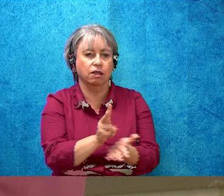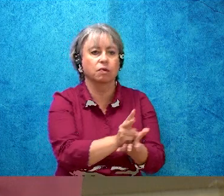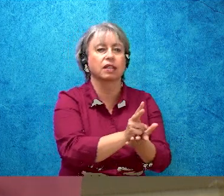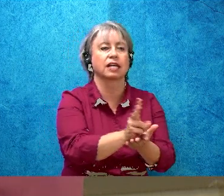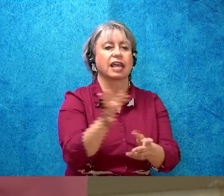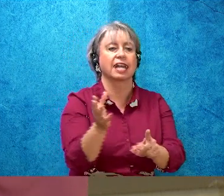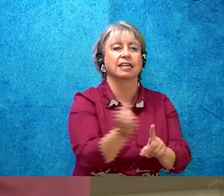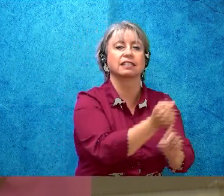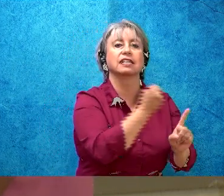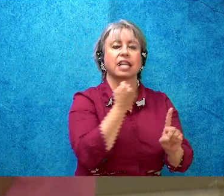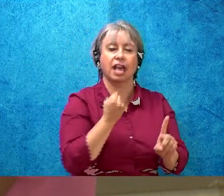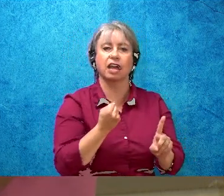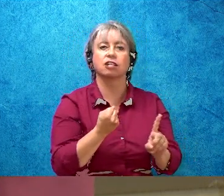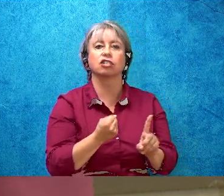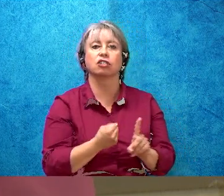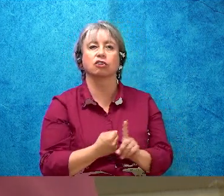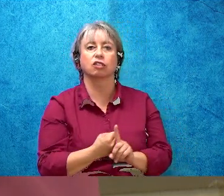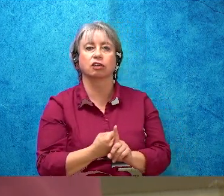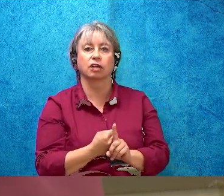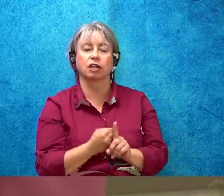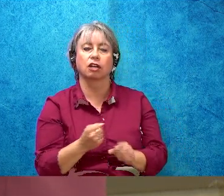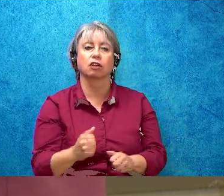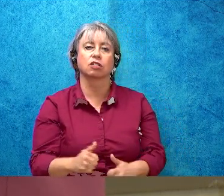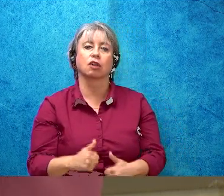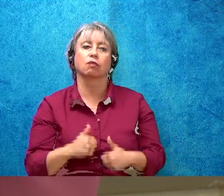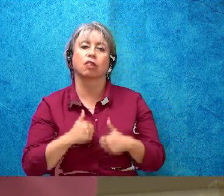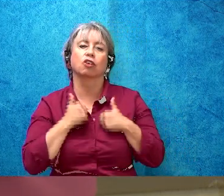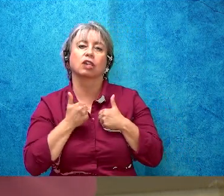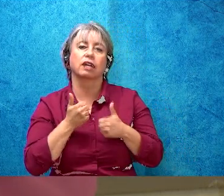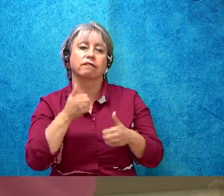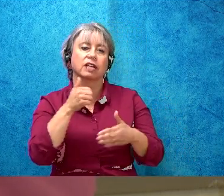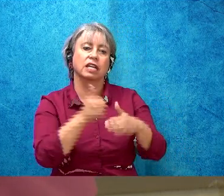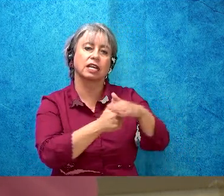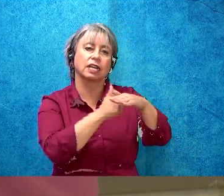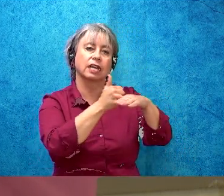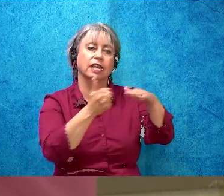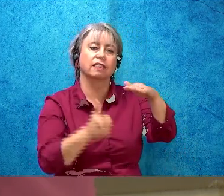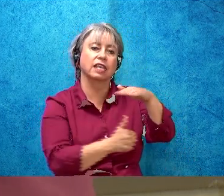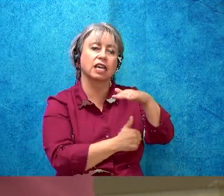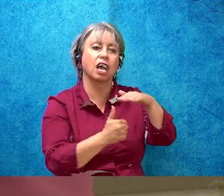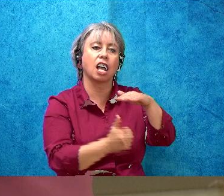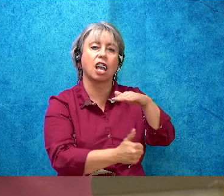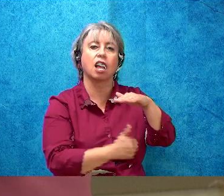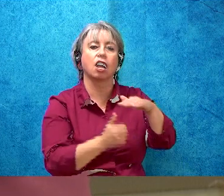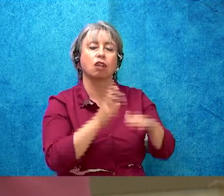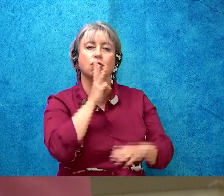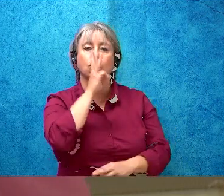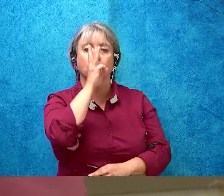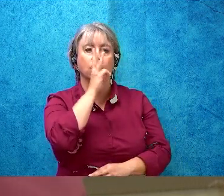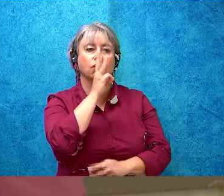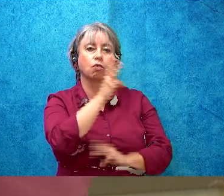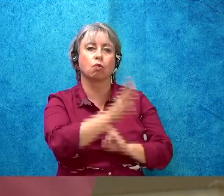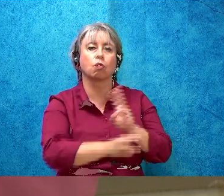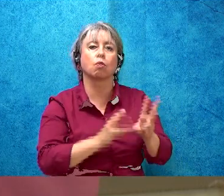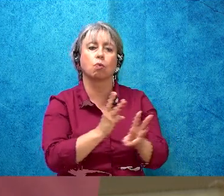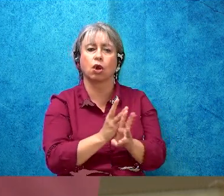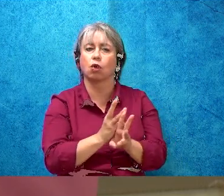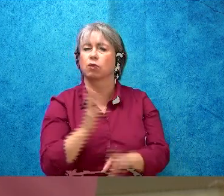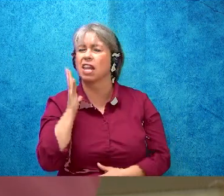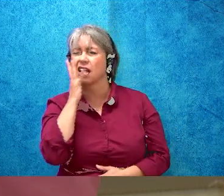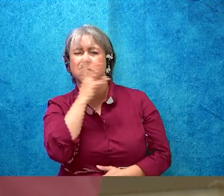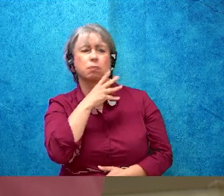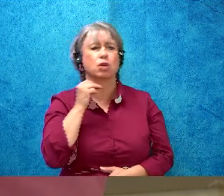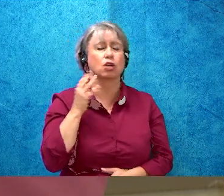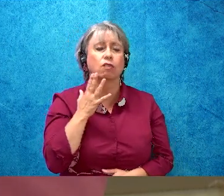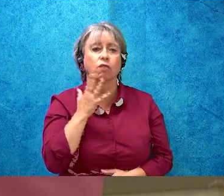her, okay? So Persephone is living in this underworld, and she is beautiful. And so this is why Venus is sending